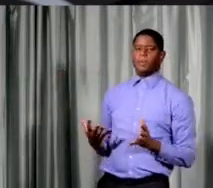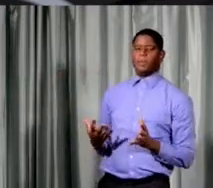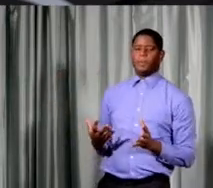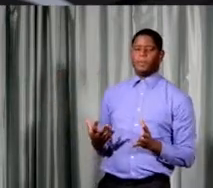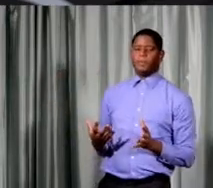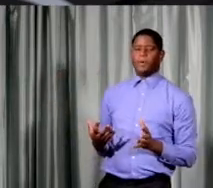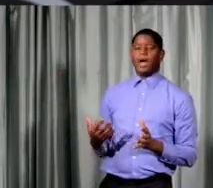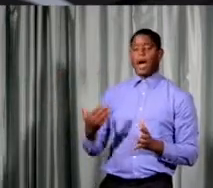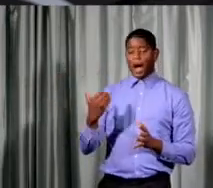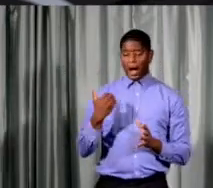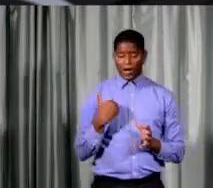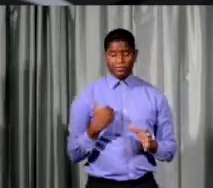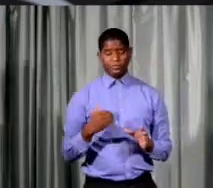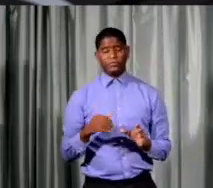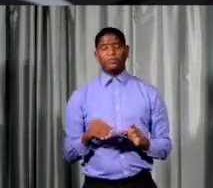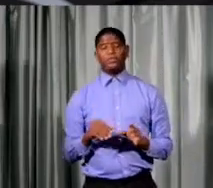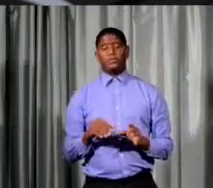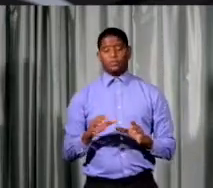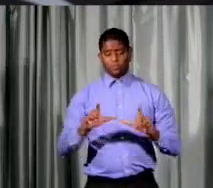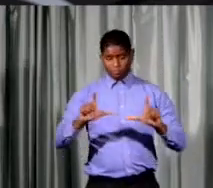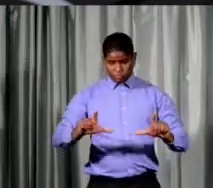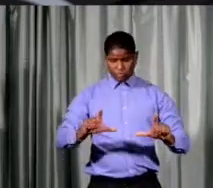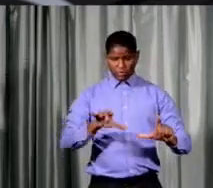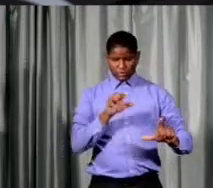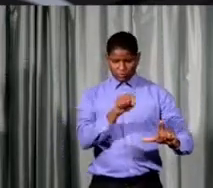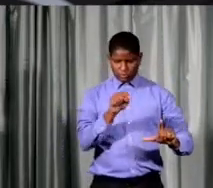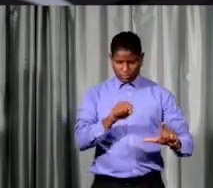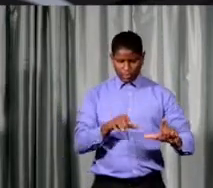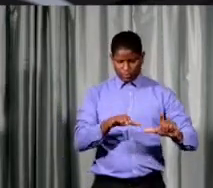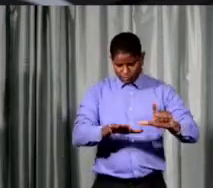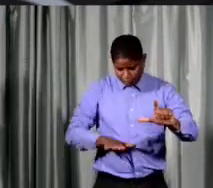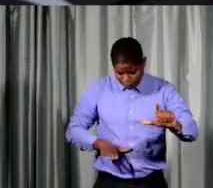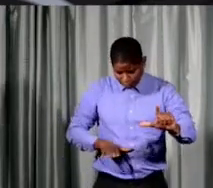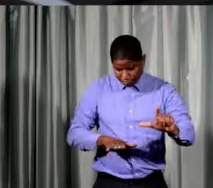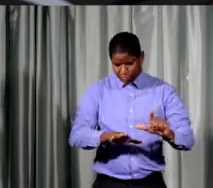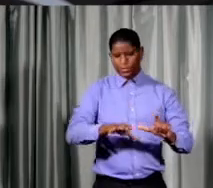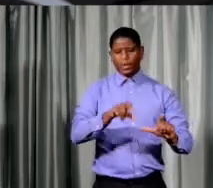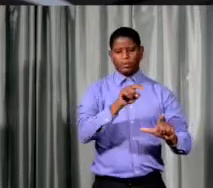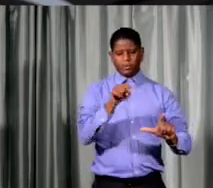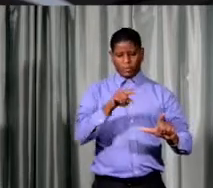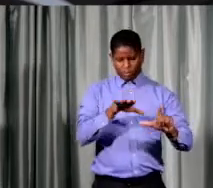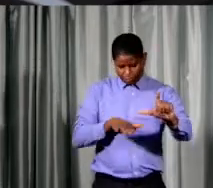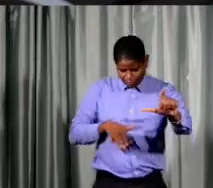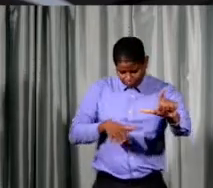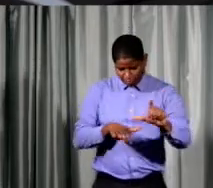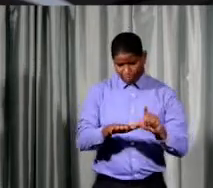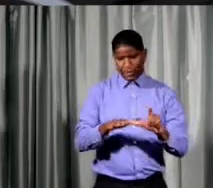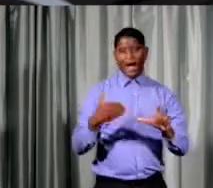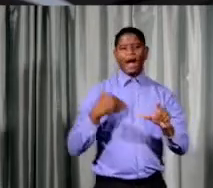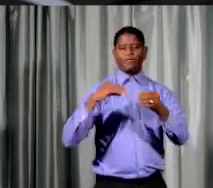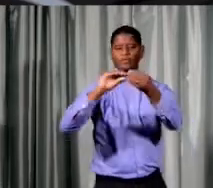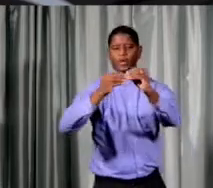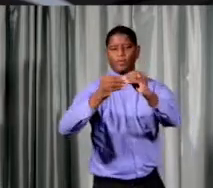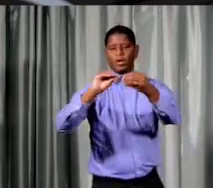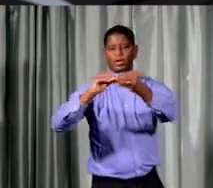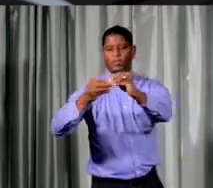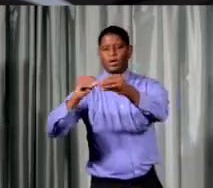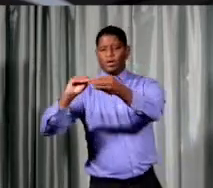has a benefit of it being pre-numbered. So you always know if somebody did